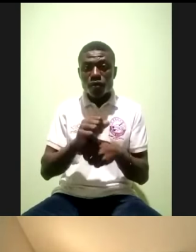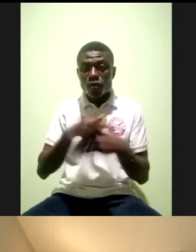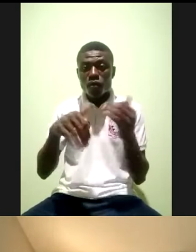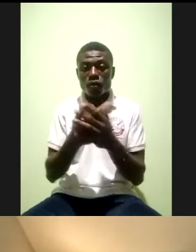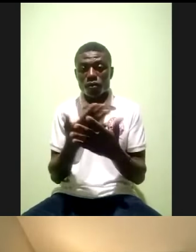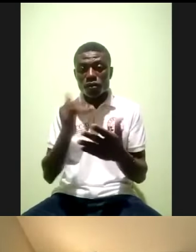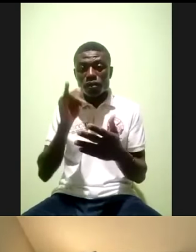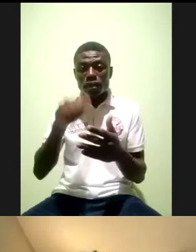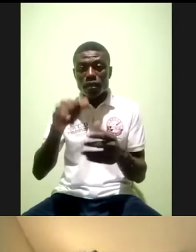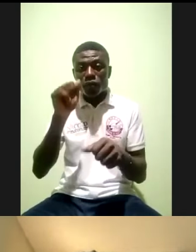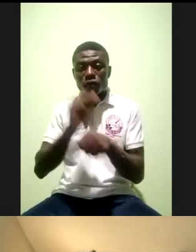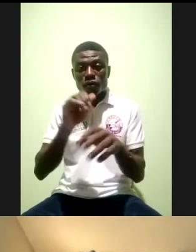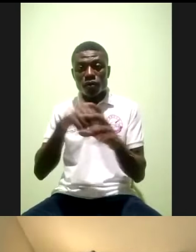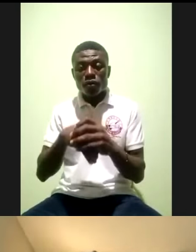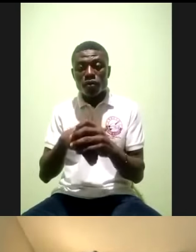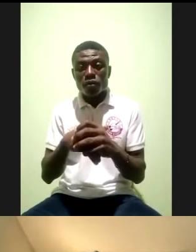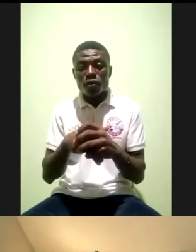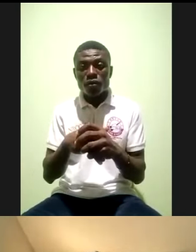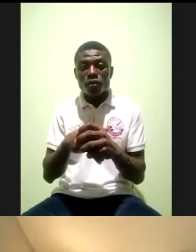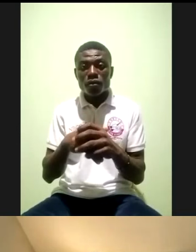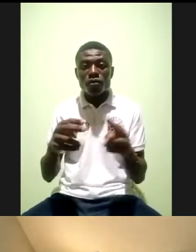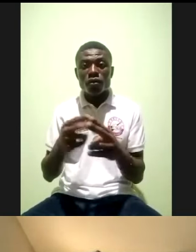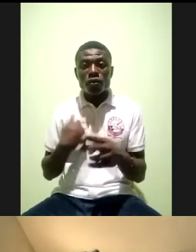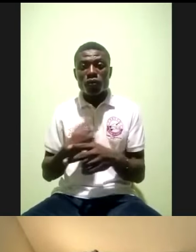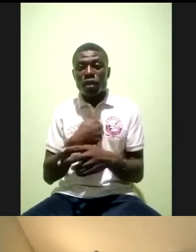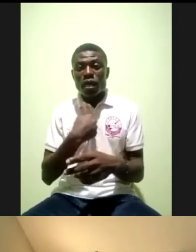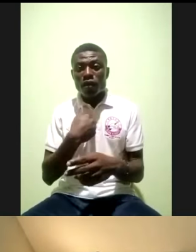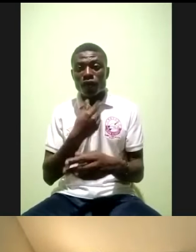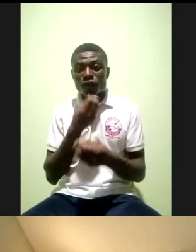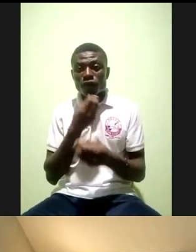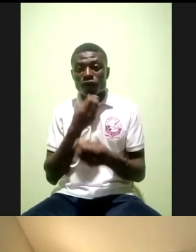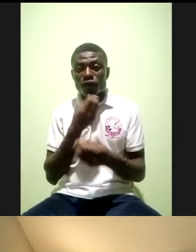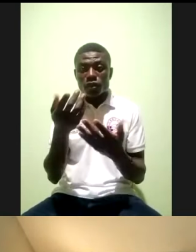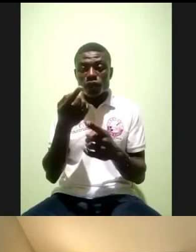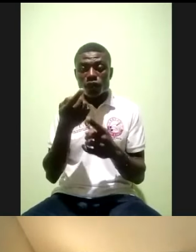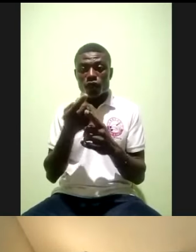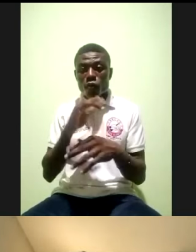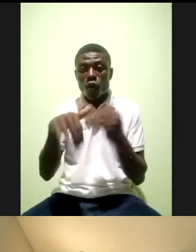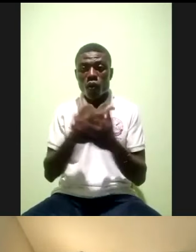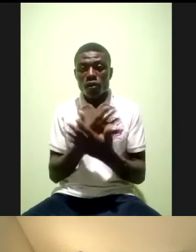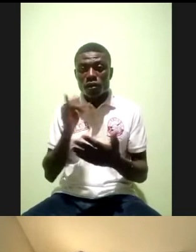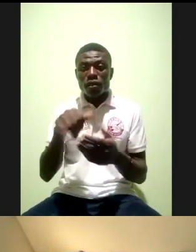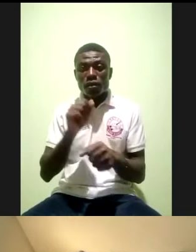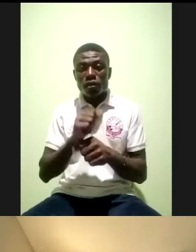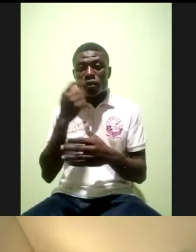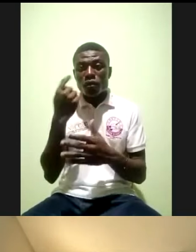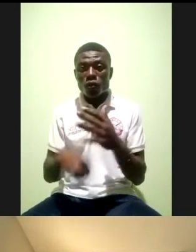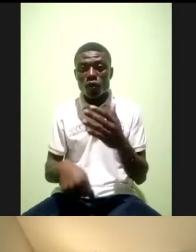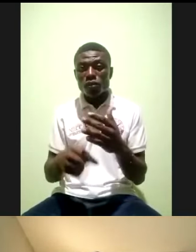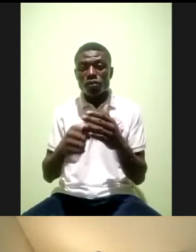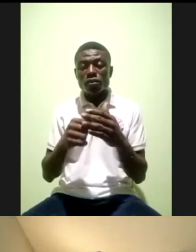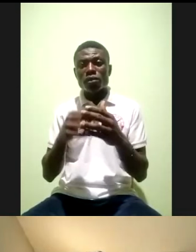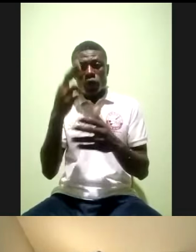but if they have to infer the information from the passage, what could be the underlying reason of